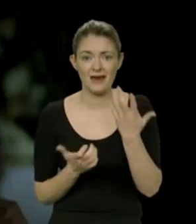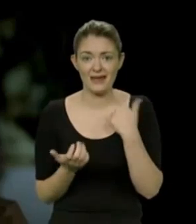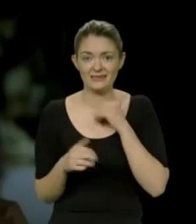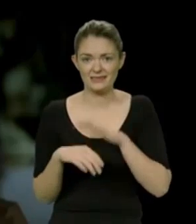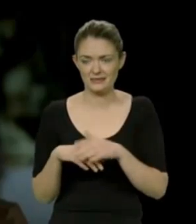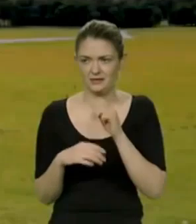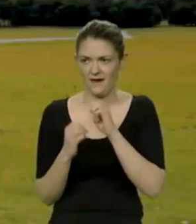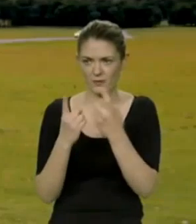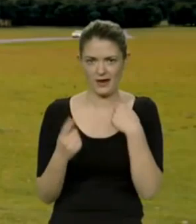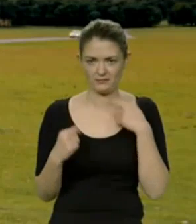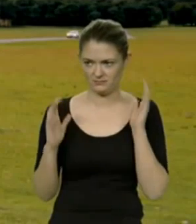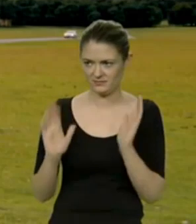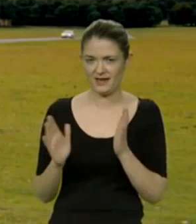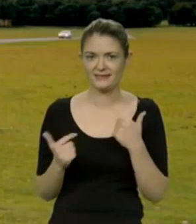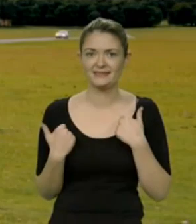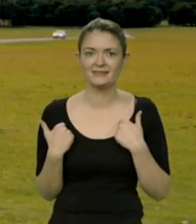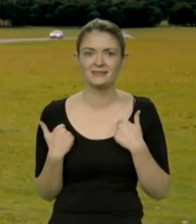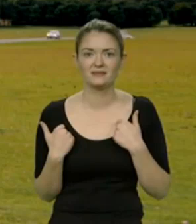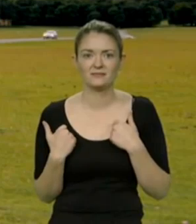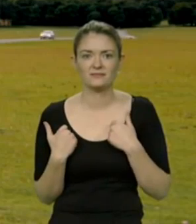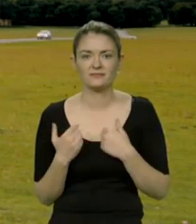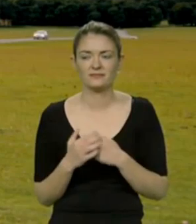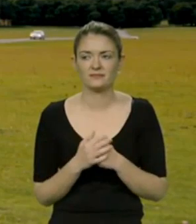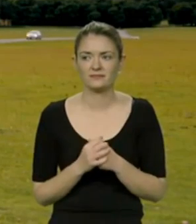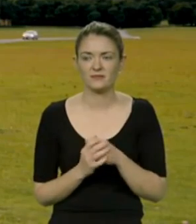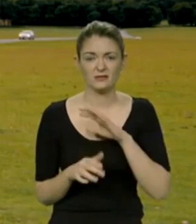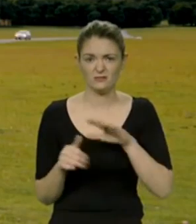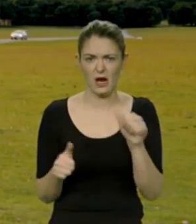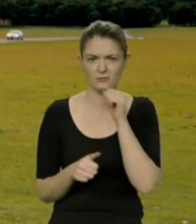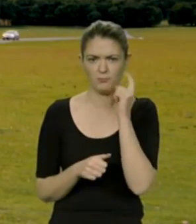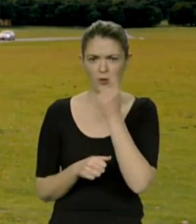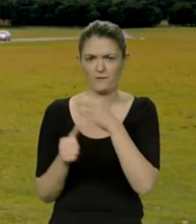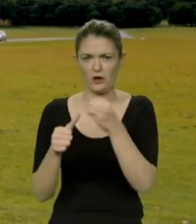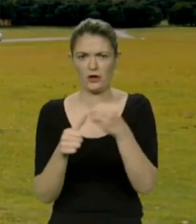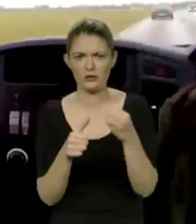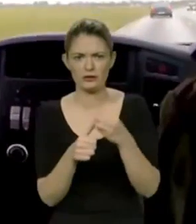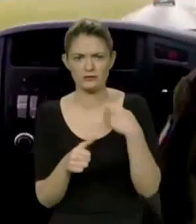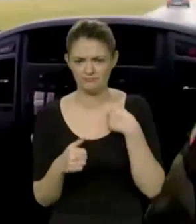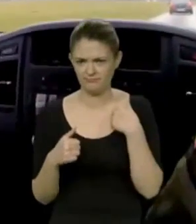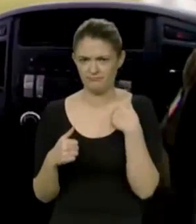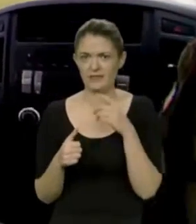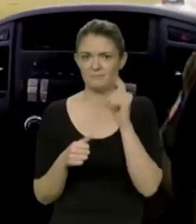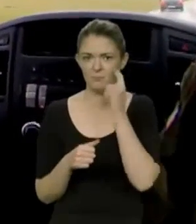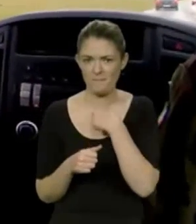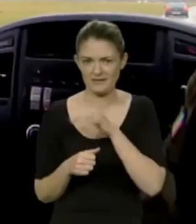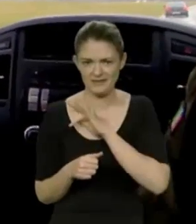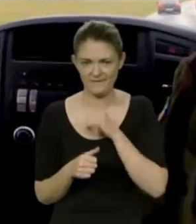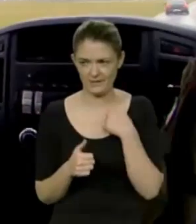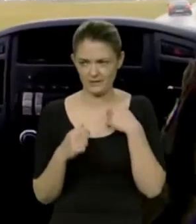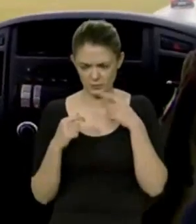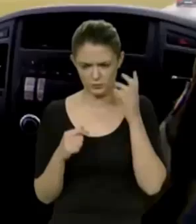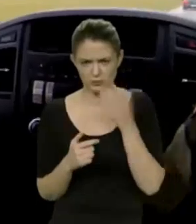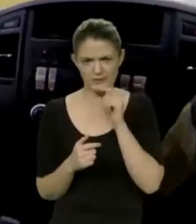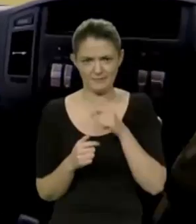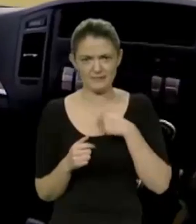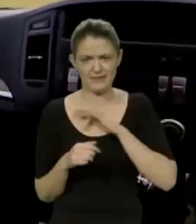it's like, I done it. It's not to prove to others, but to prove to myself, especially, that I can do it.